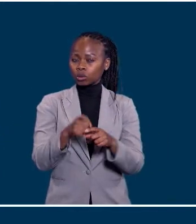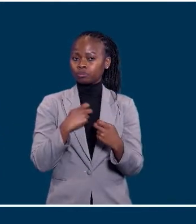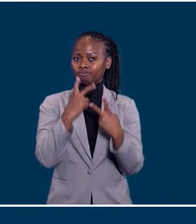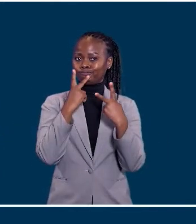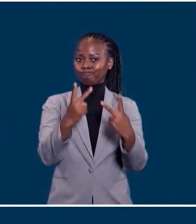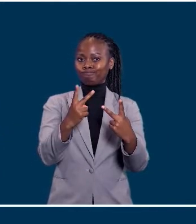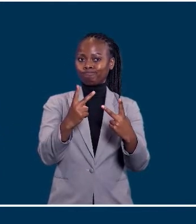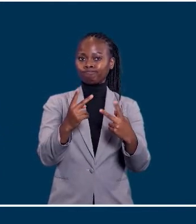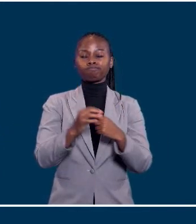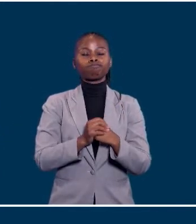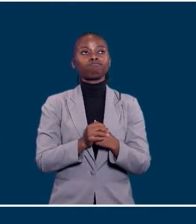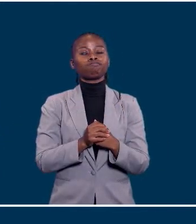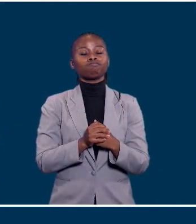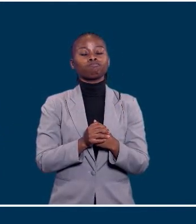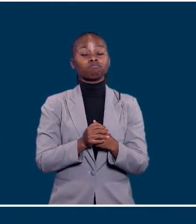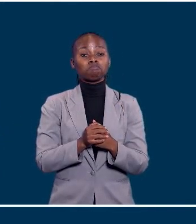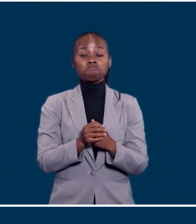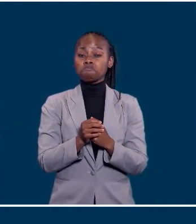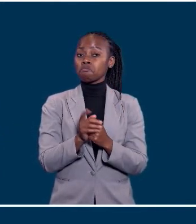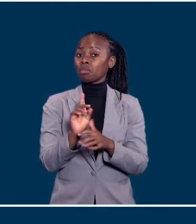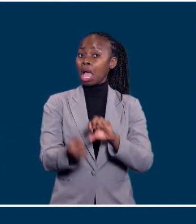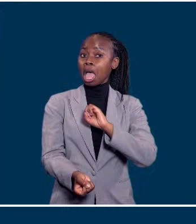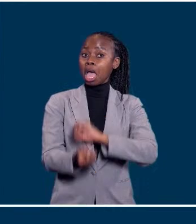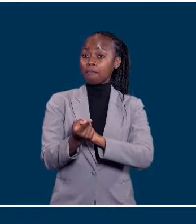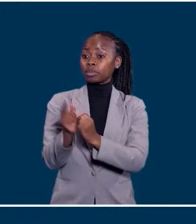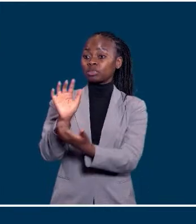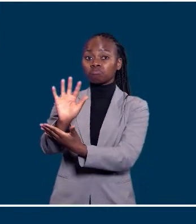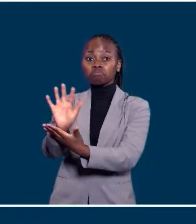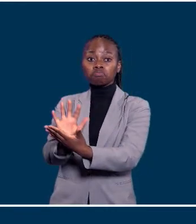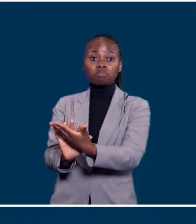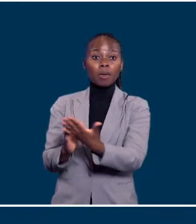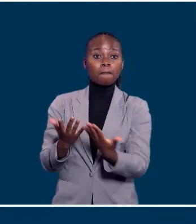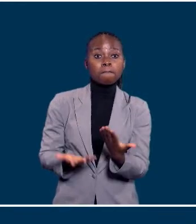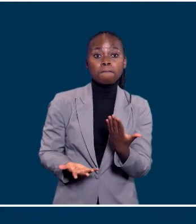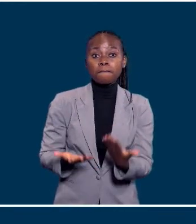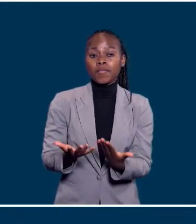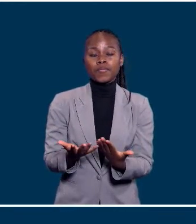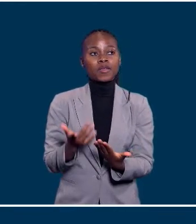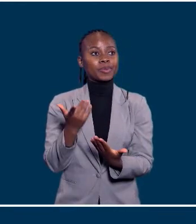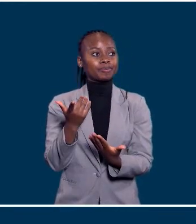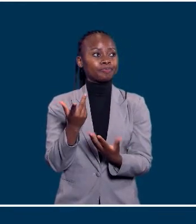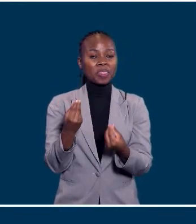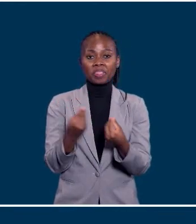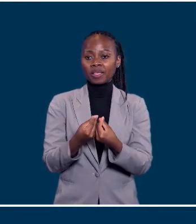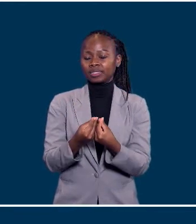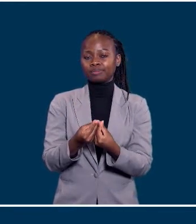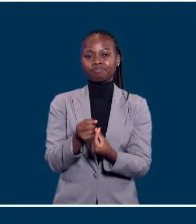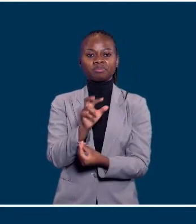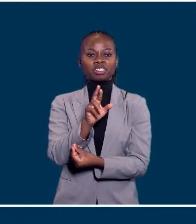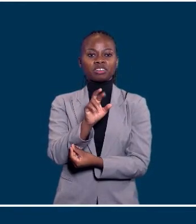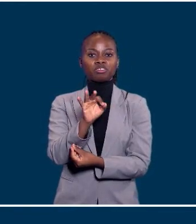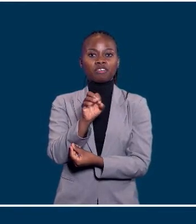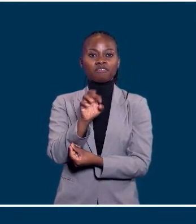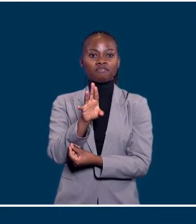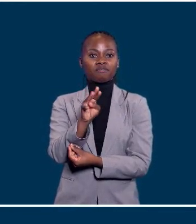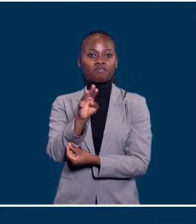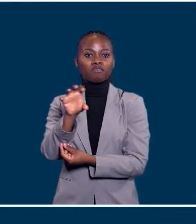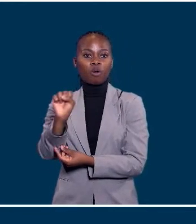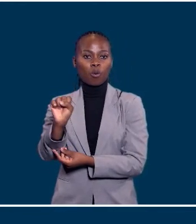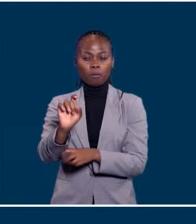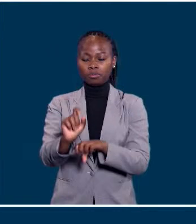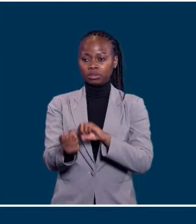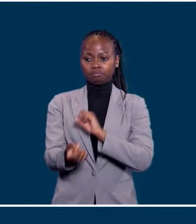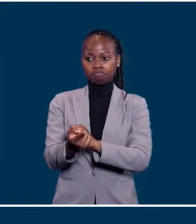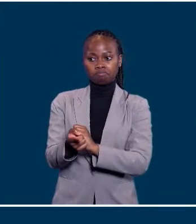from a speedier resolution and a strengthening of OV reforms, and you get a bit of an